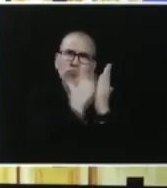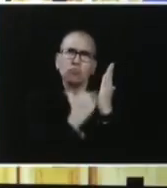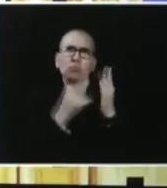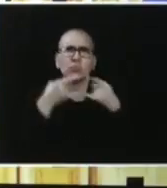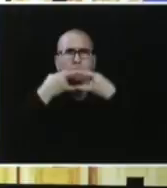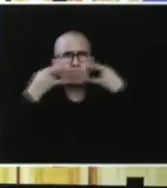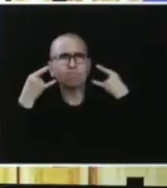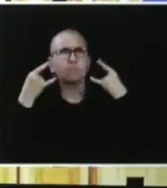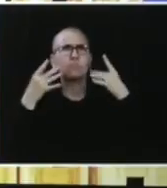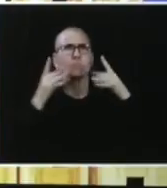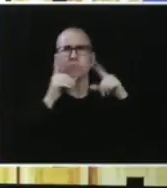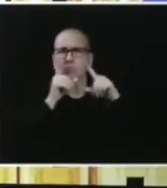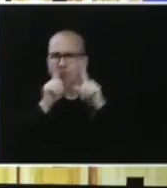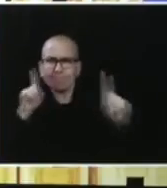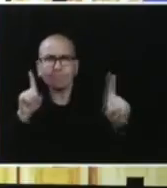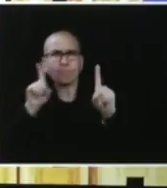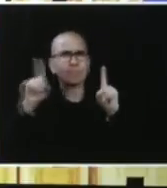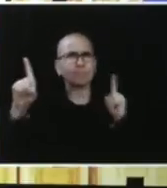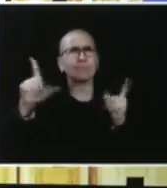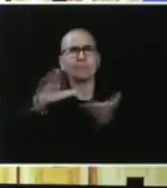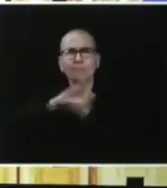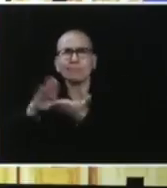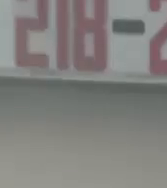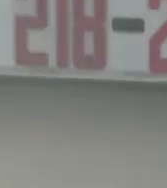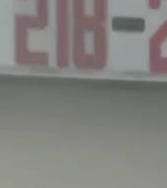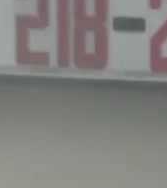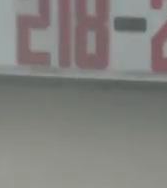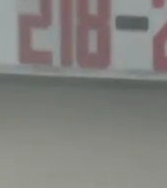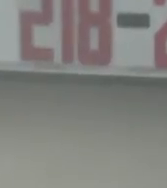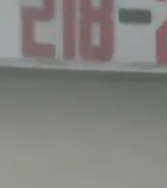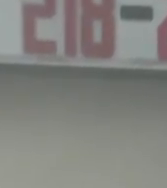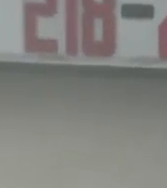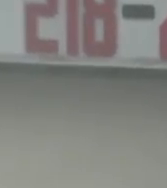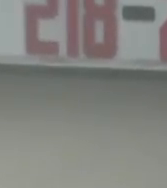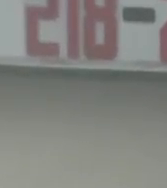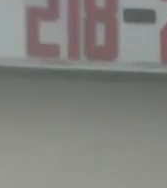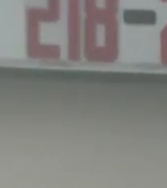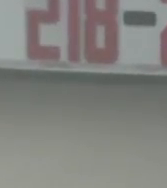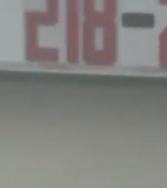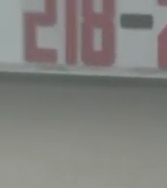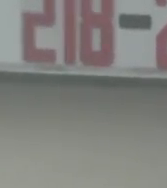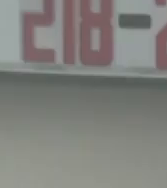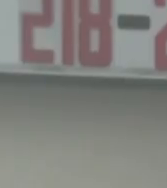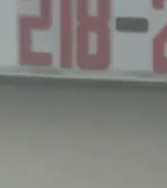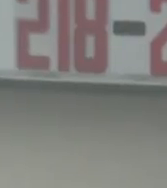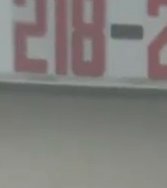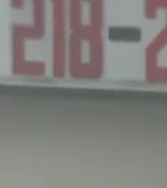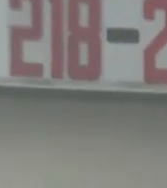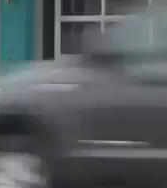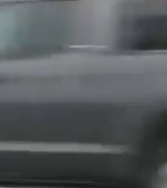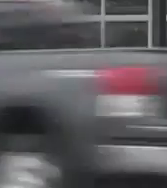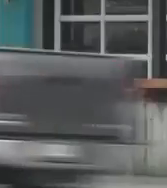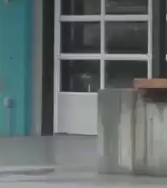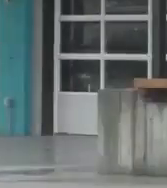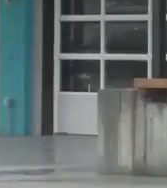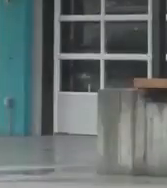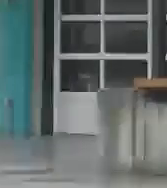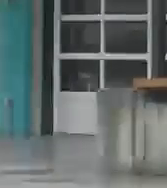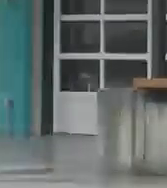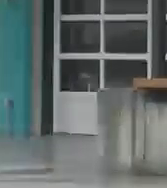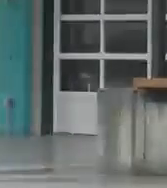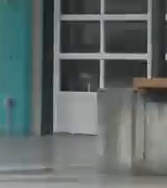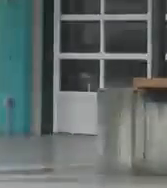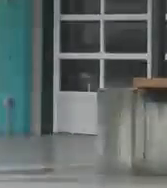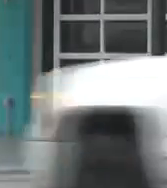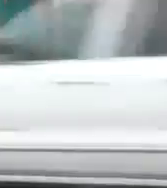distance, and don't congregate for long periods of time in stores. Waltz adds that bars, restaurants, barbershops, and salons will open June